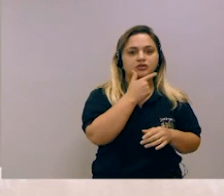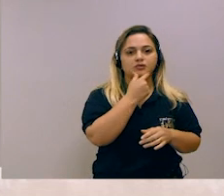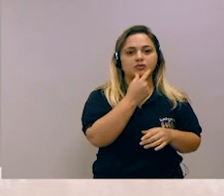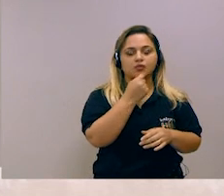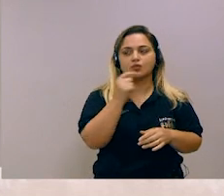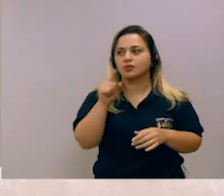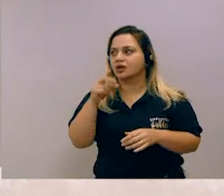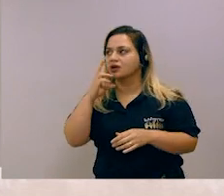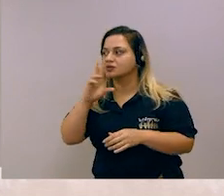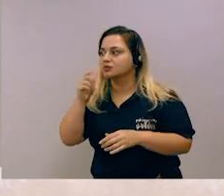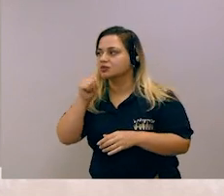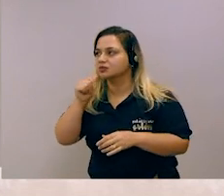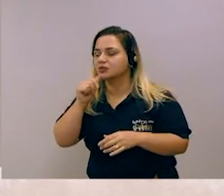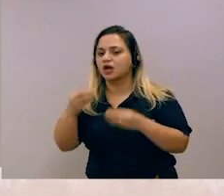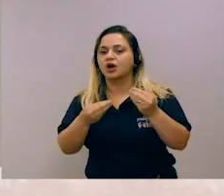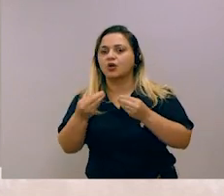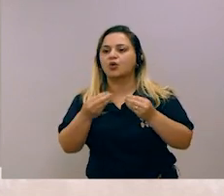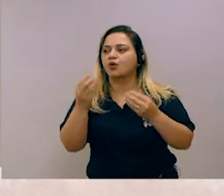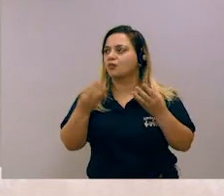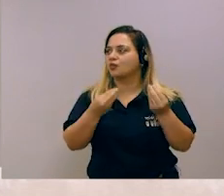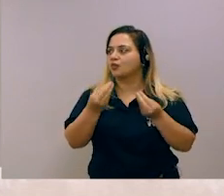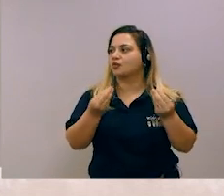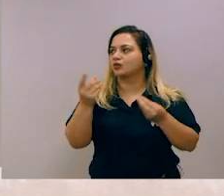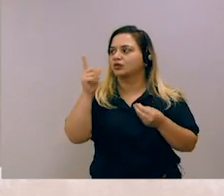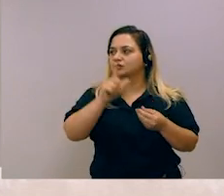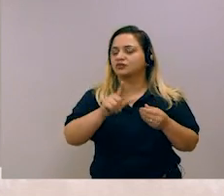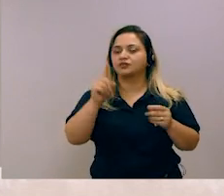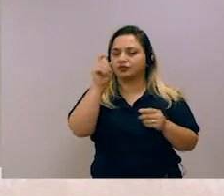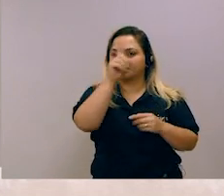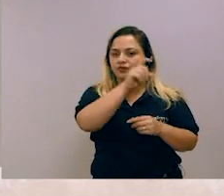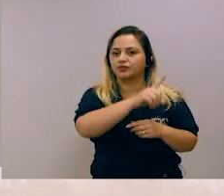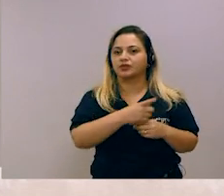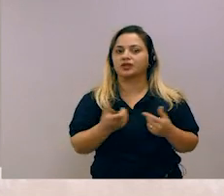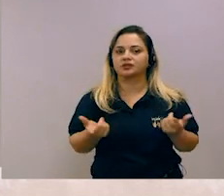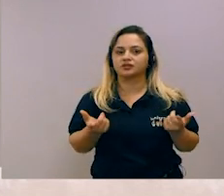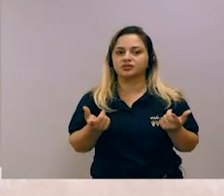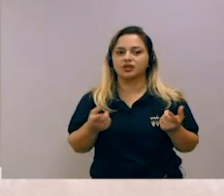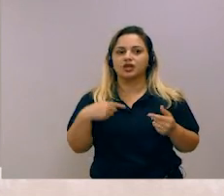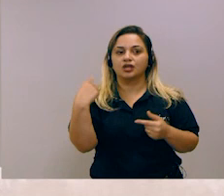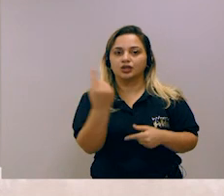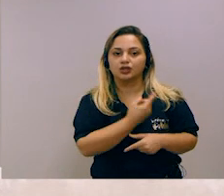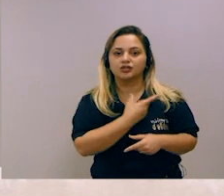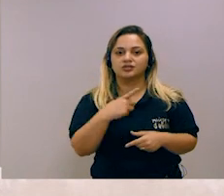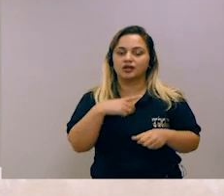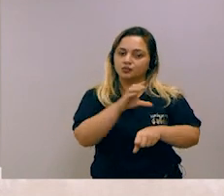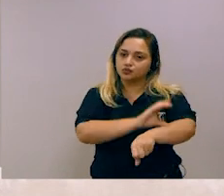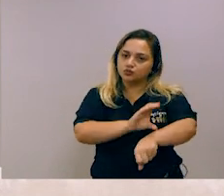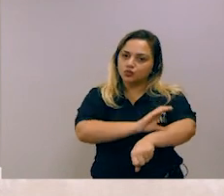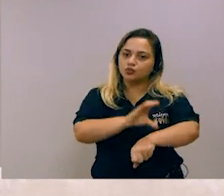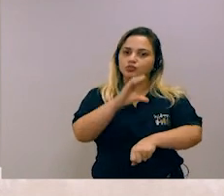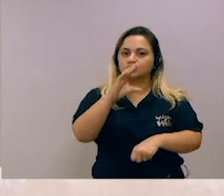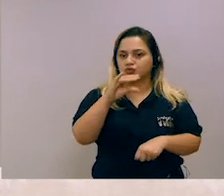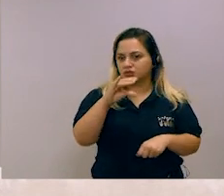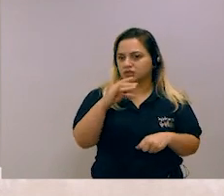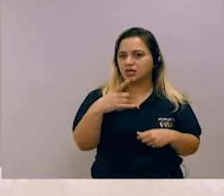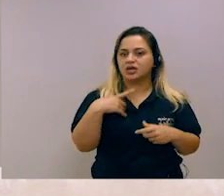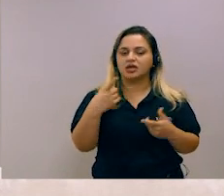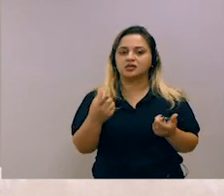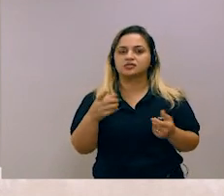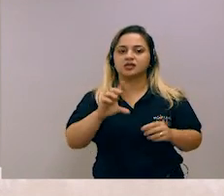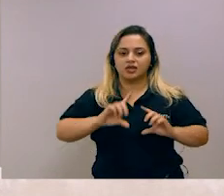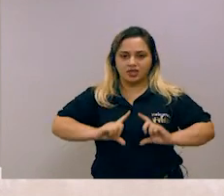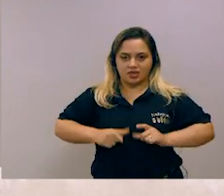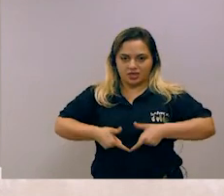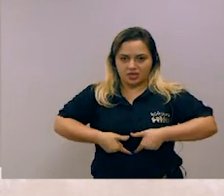Israel these computer science light courses. You know, these courses that you say, let's give them a light course, and then everybody